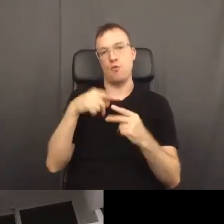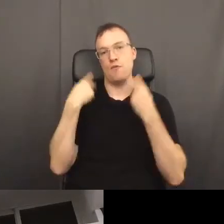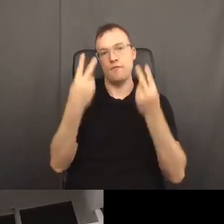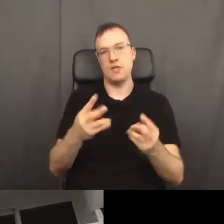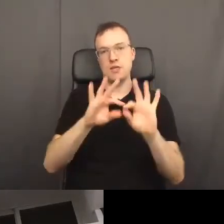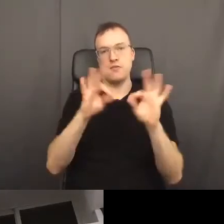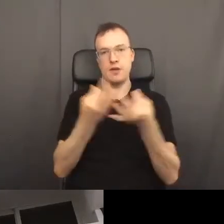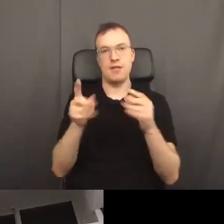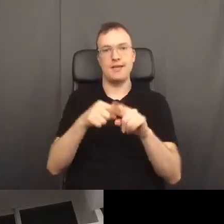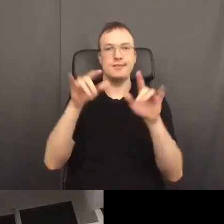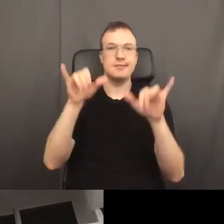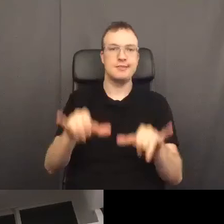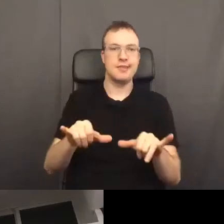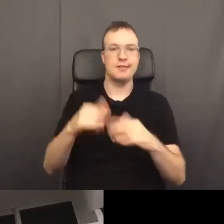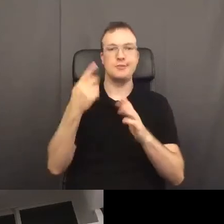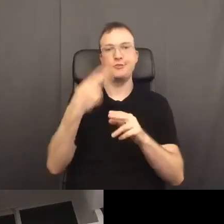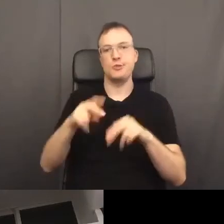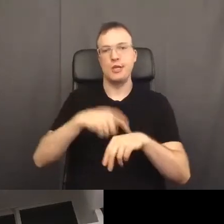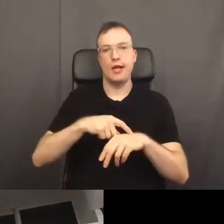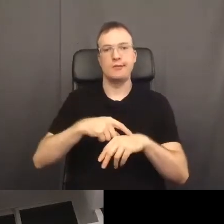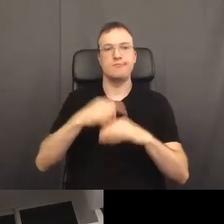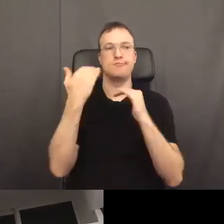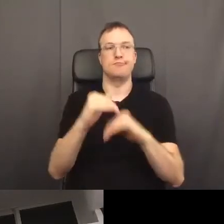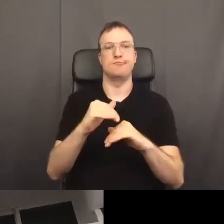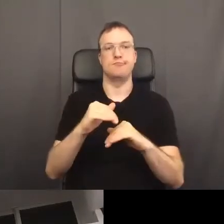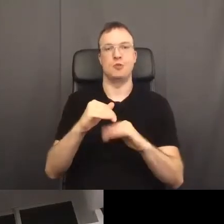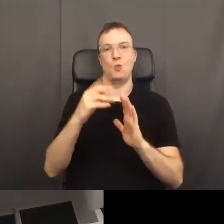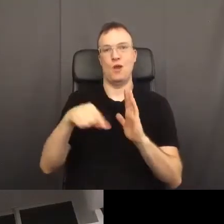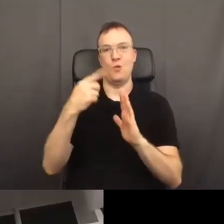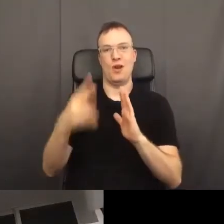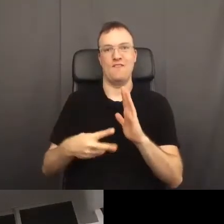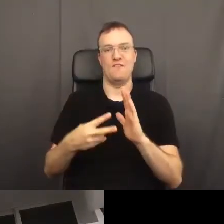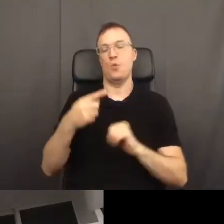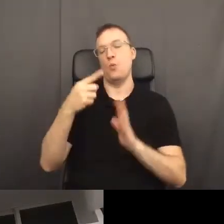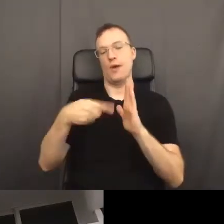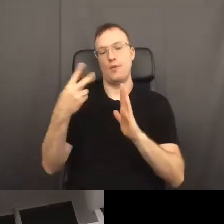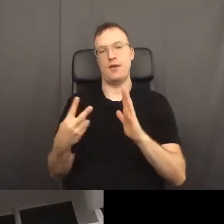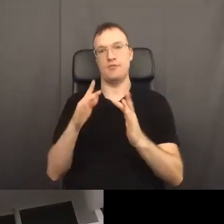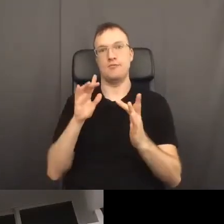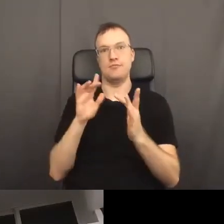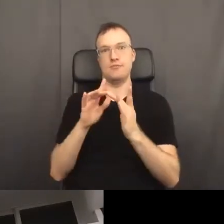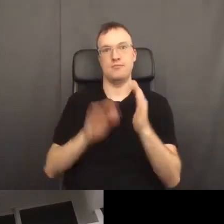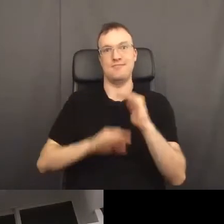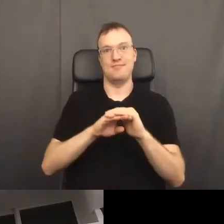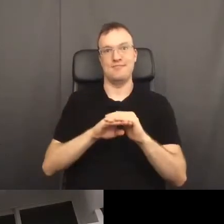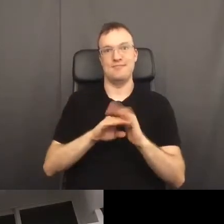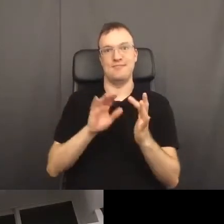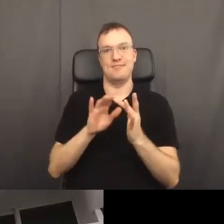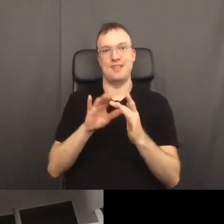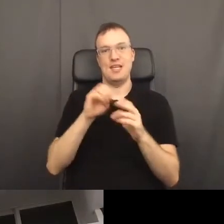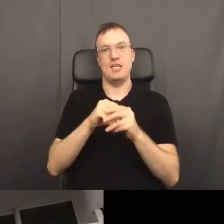and then you barely get an hour and a half to reconnect. And it's in these kind